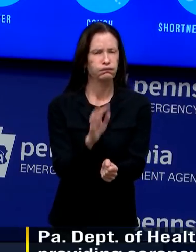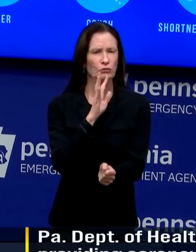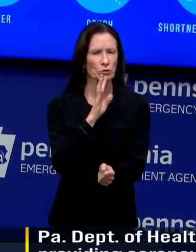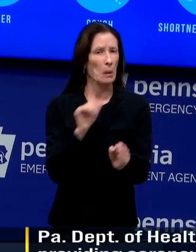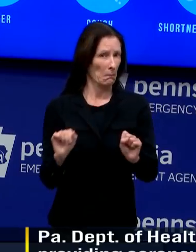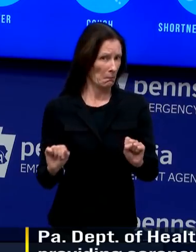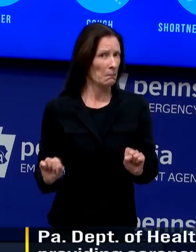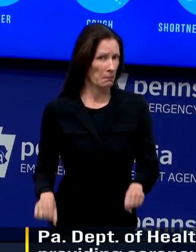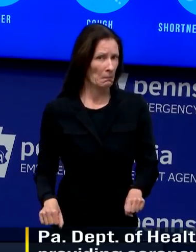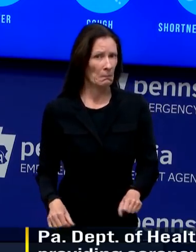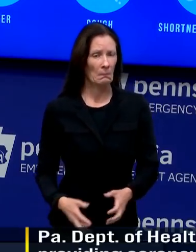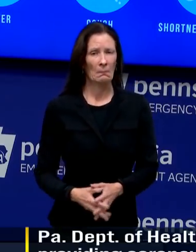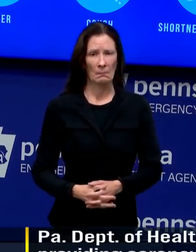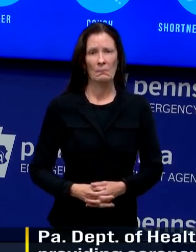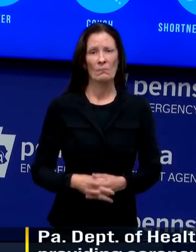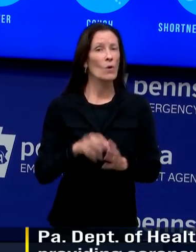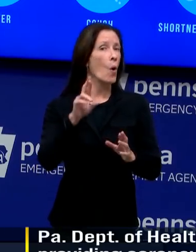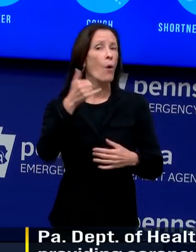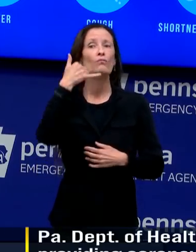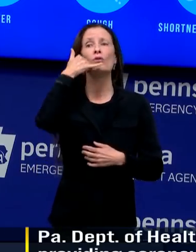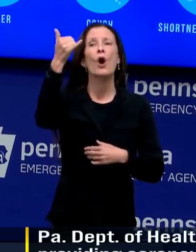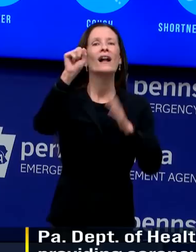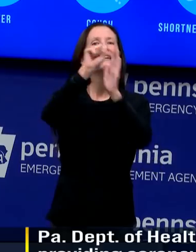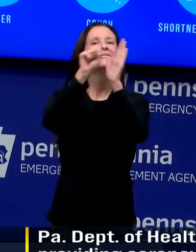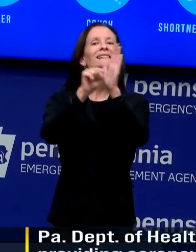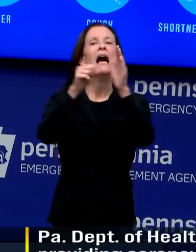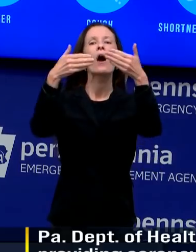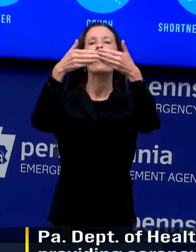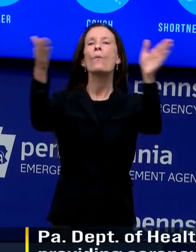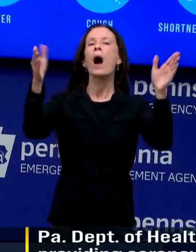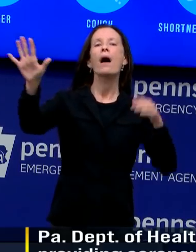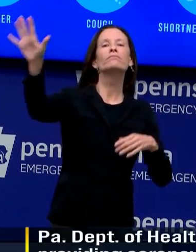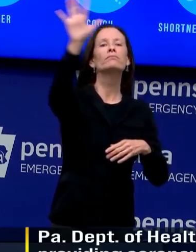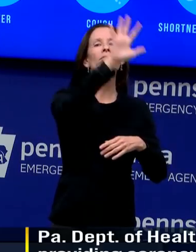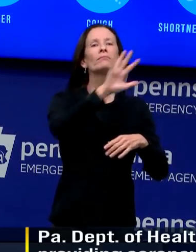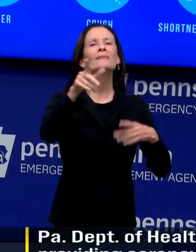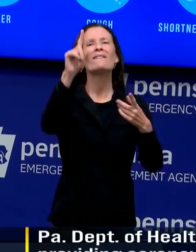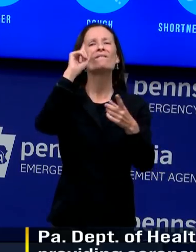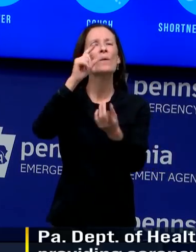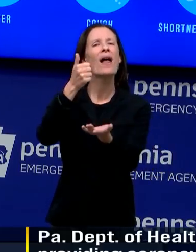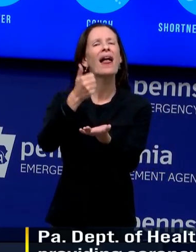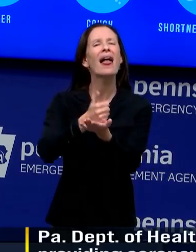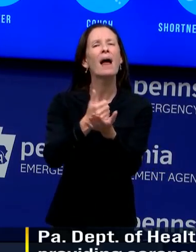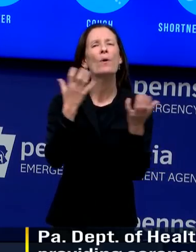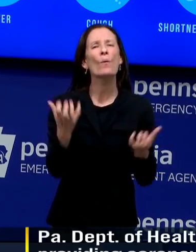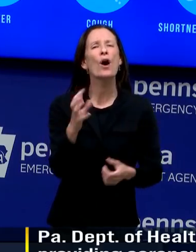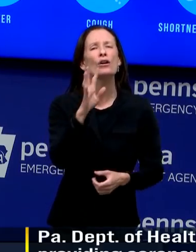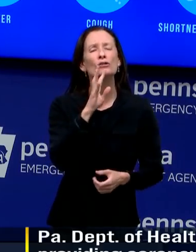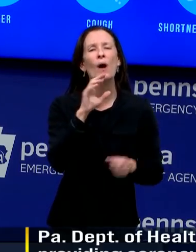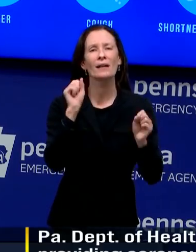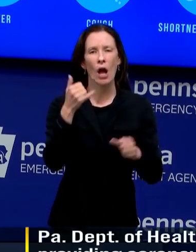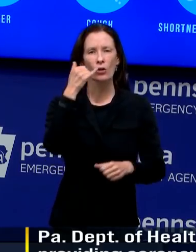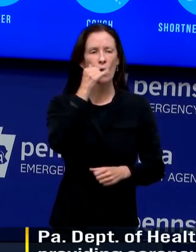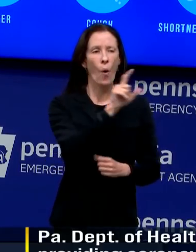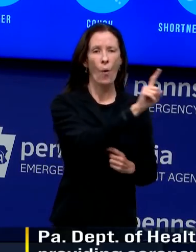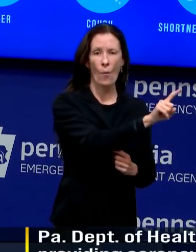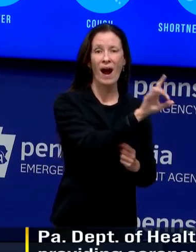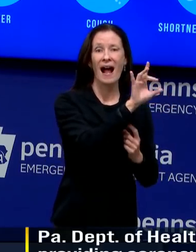741-741 or call the statewide support and referral helpline at